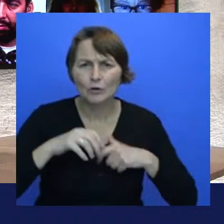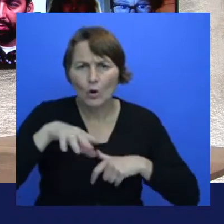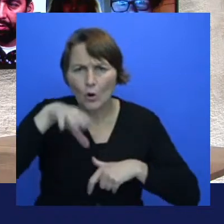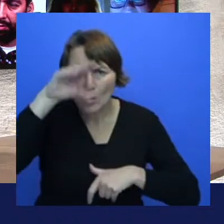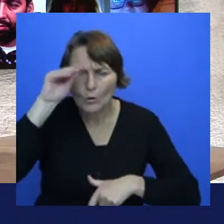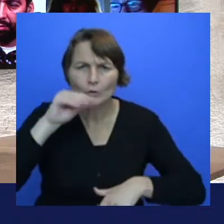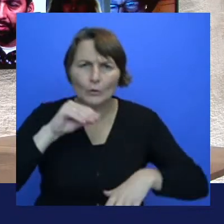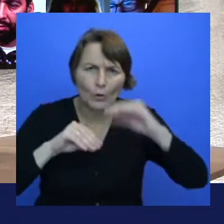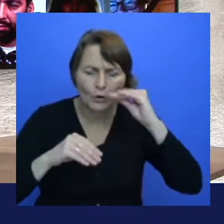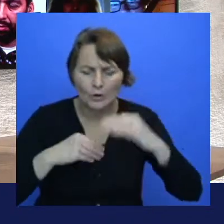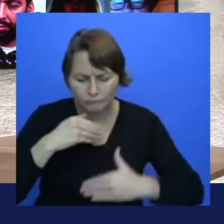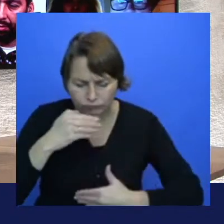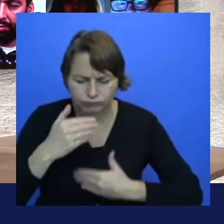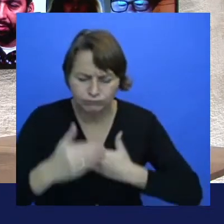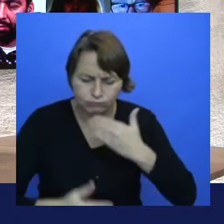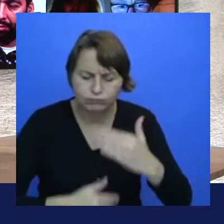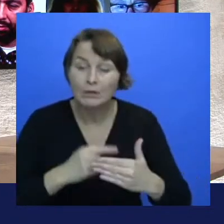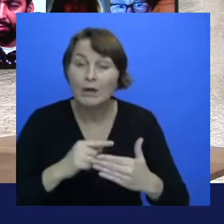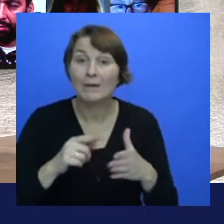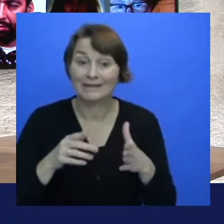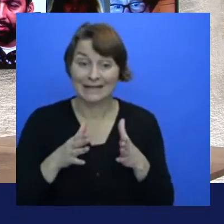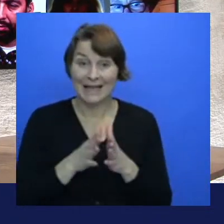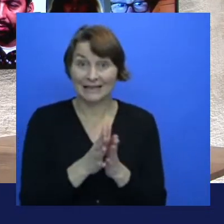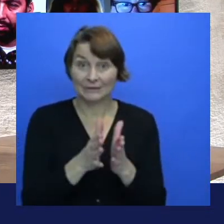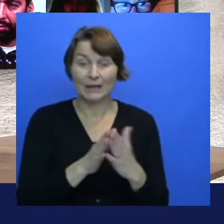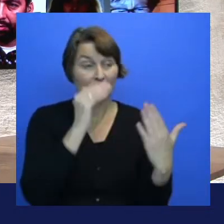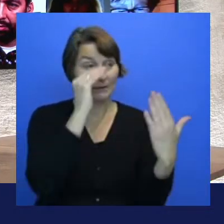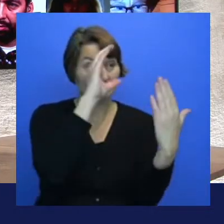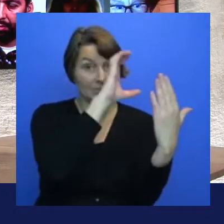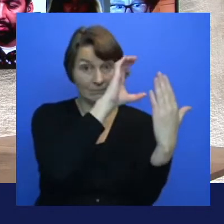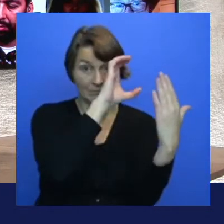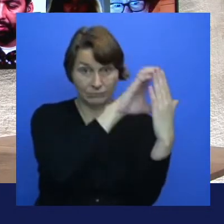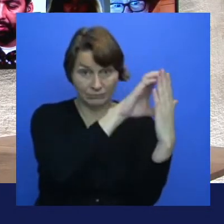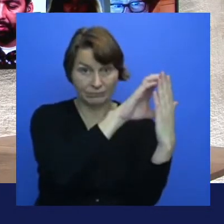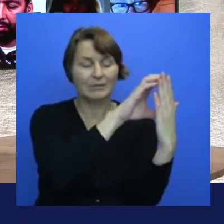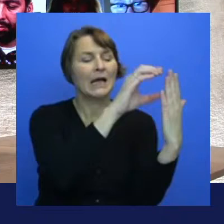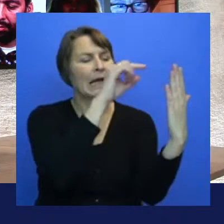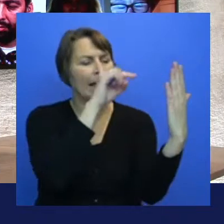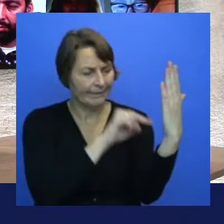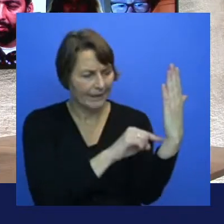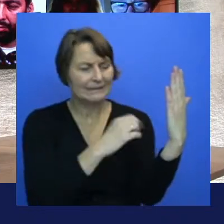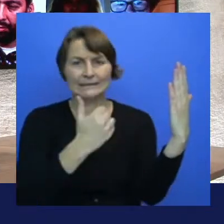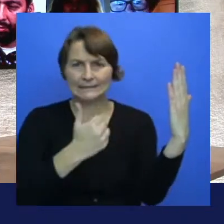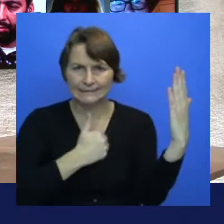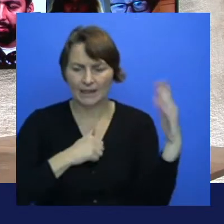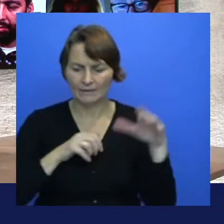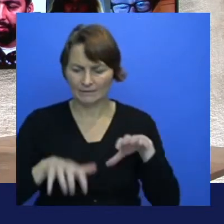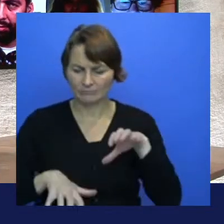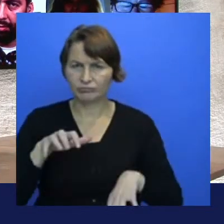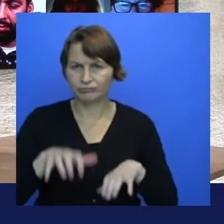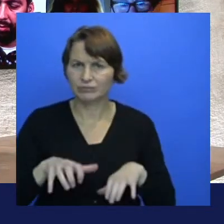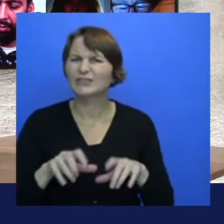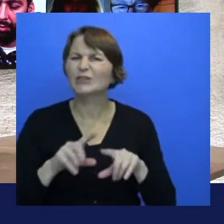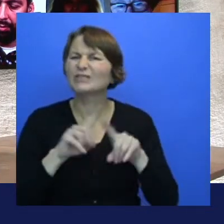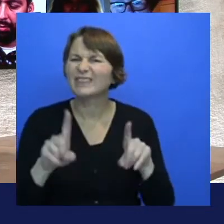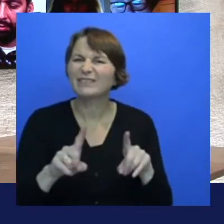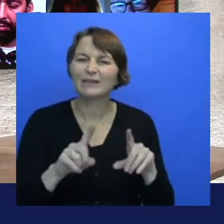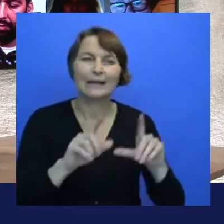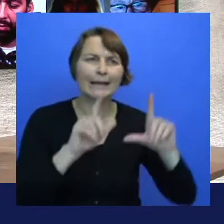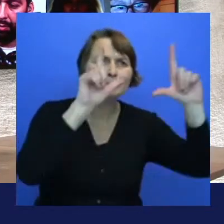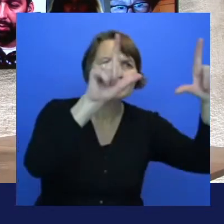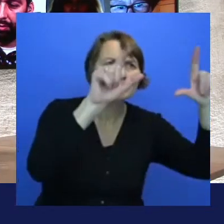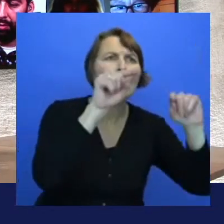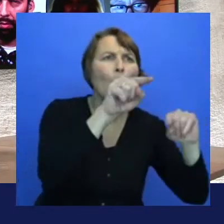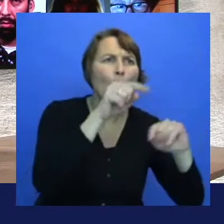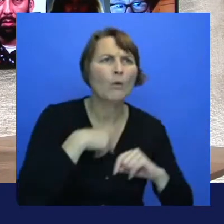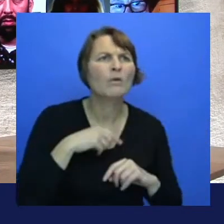explanation and the exercises. So you can get videos, you get the data, and of course, normally it's linked also to GitHub.